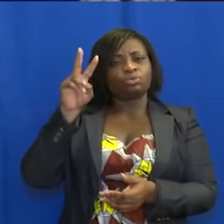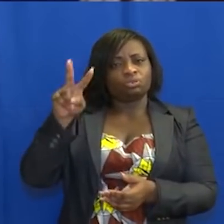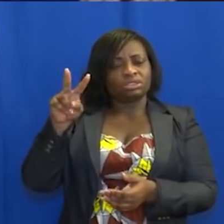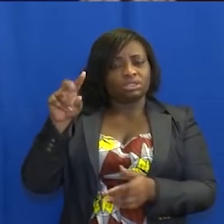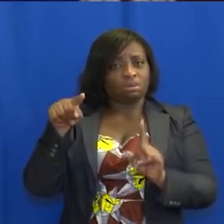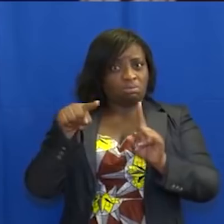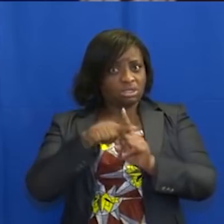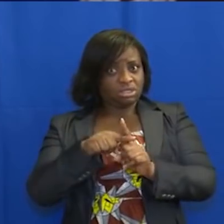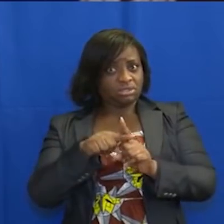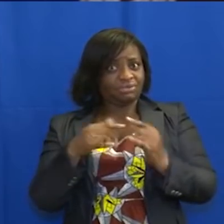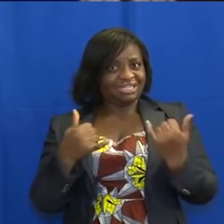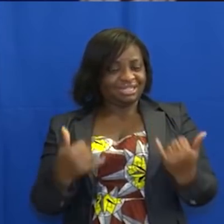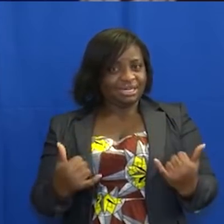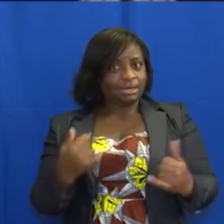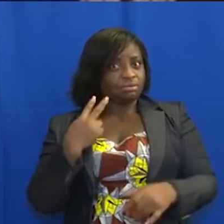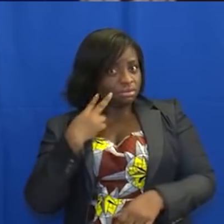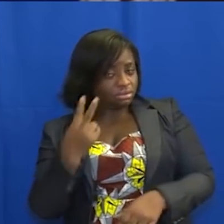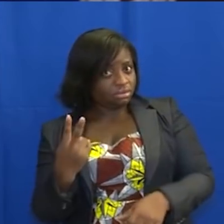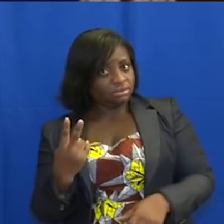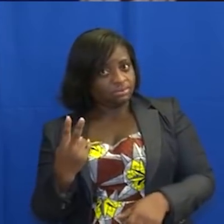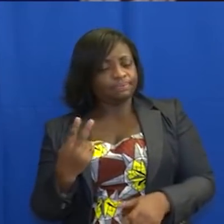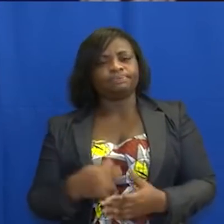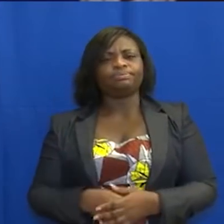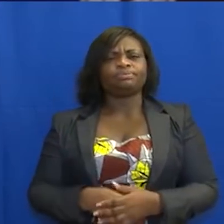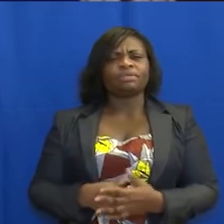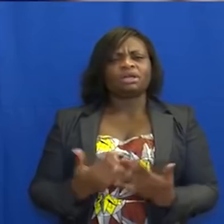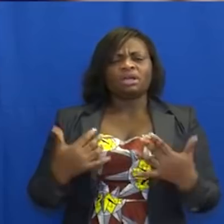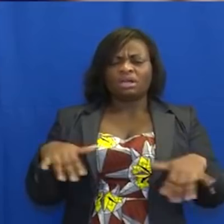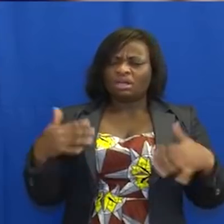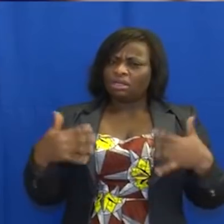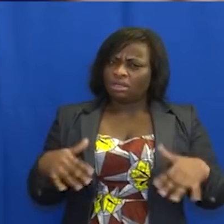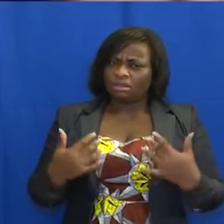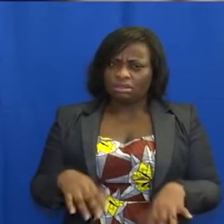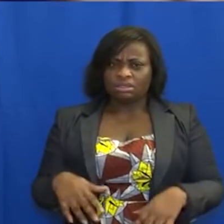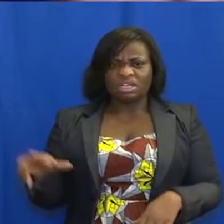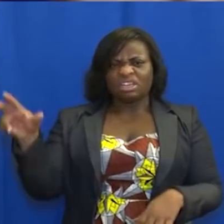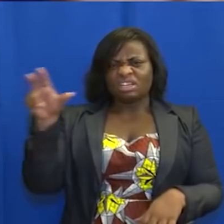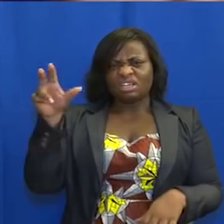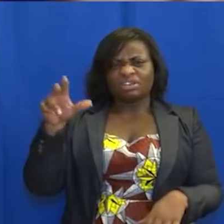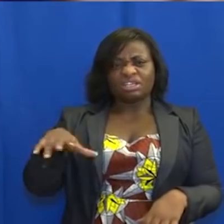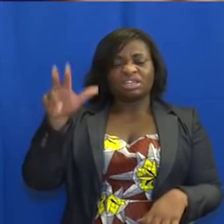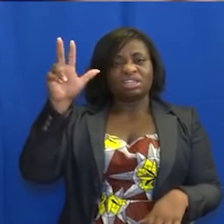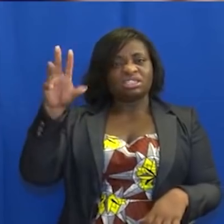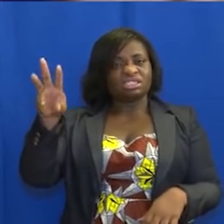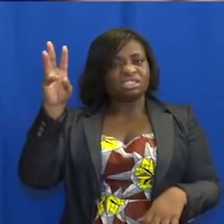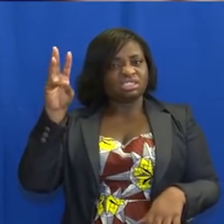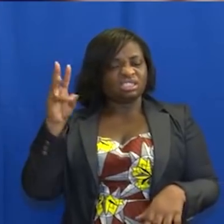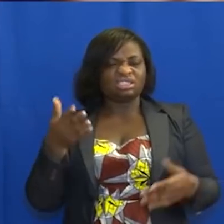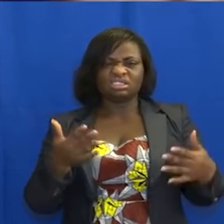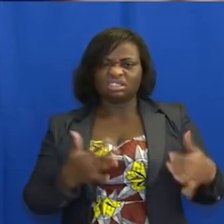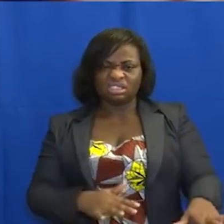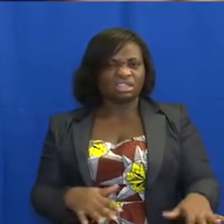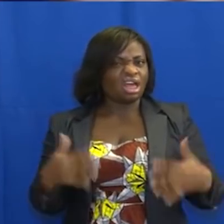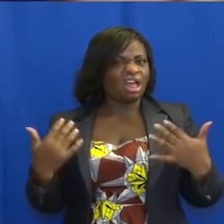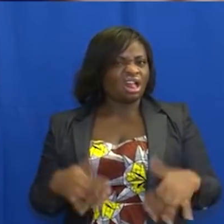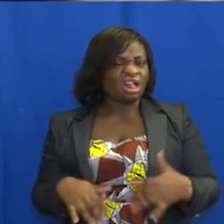55,220 positive cases detected. There have sadly been 336